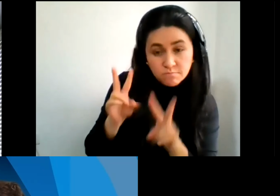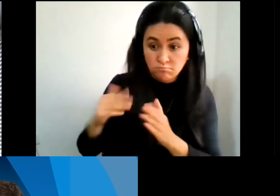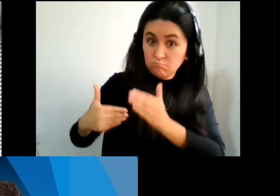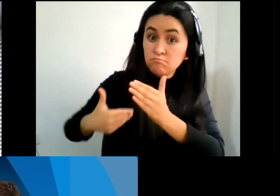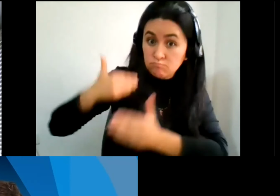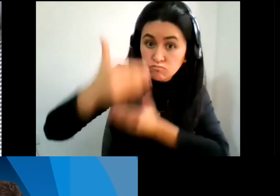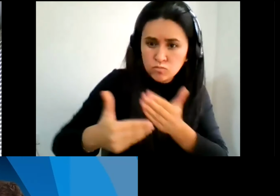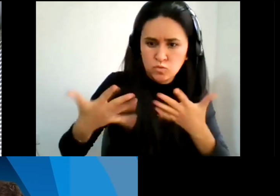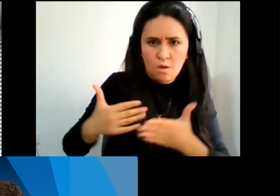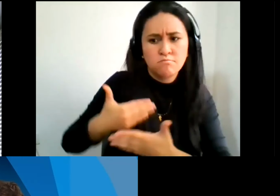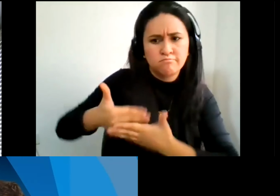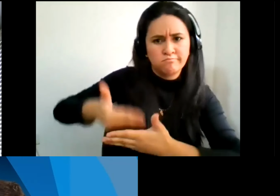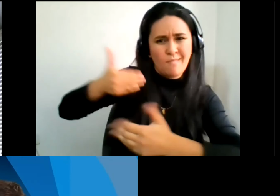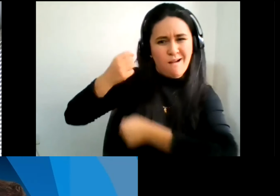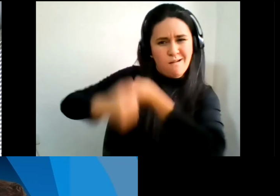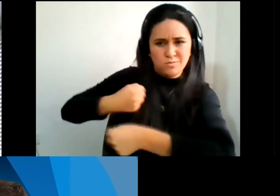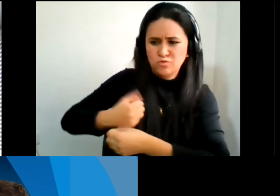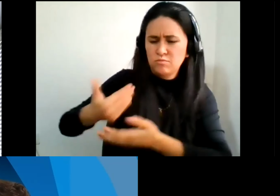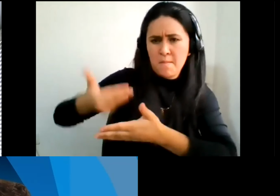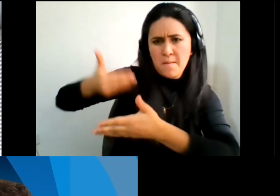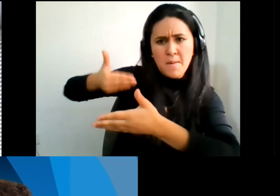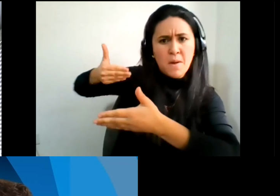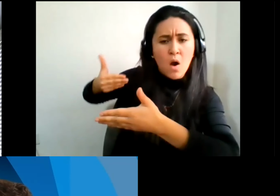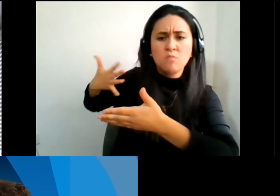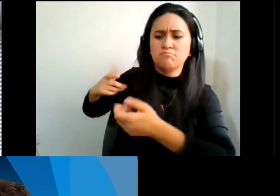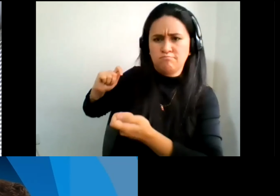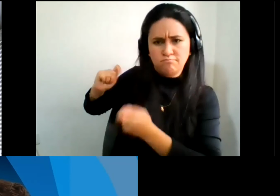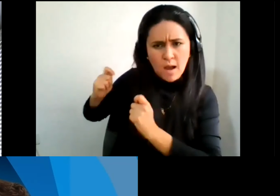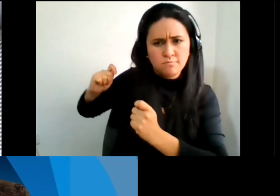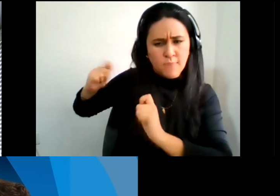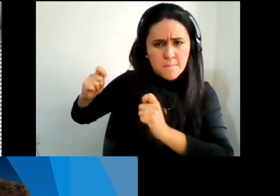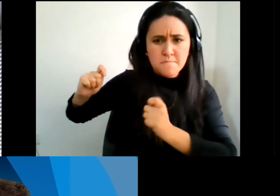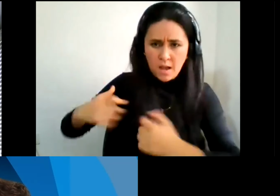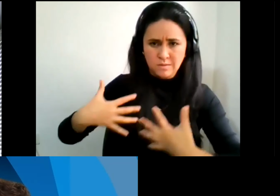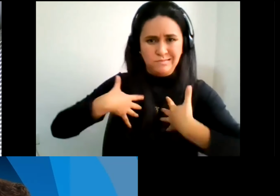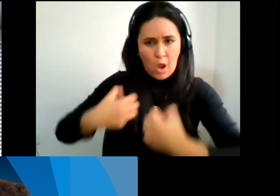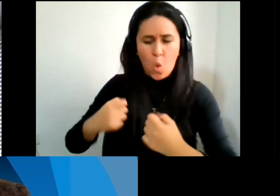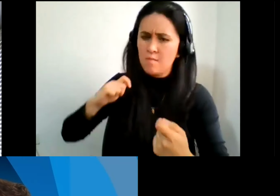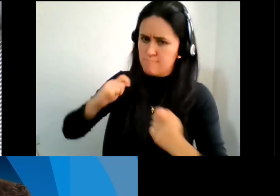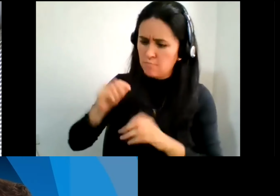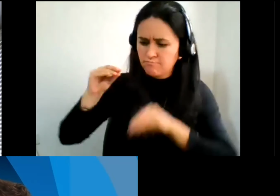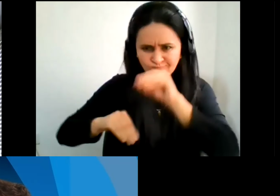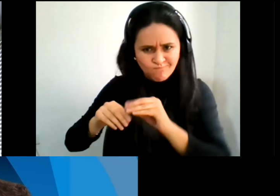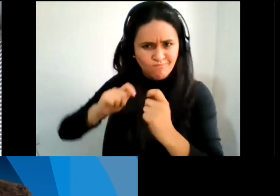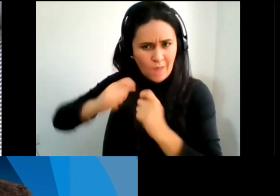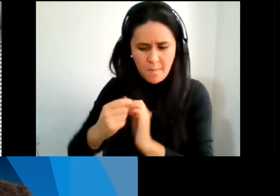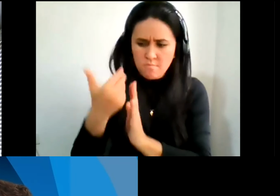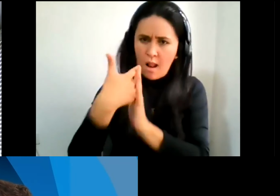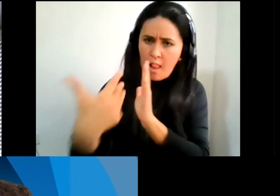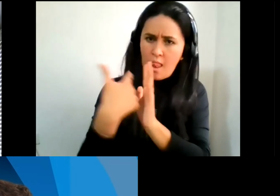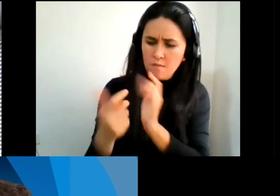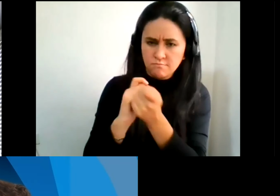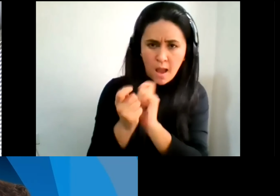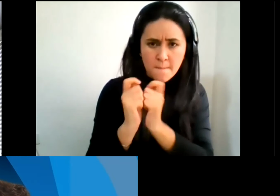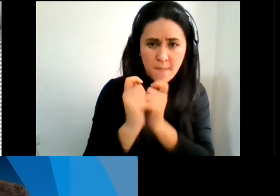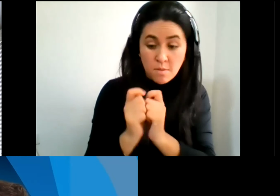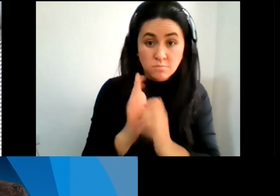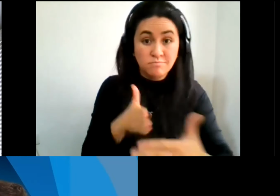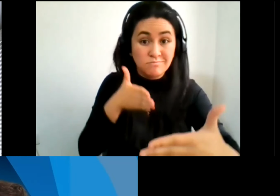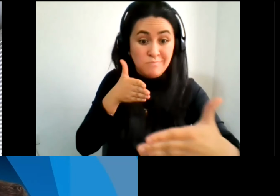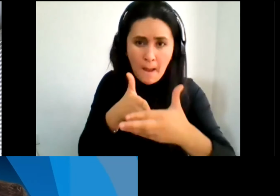the progress in recent decades of reform processes of health systems, when we review